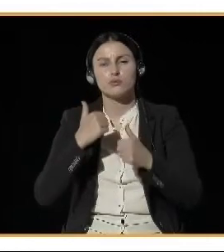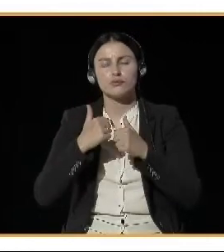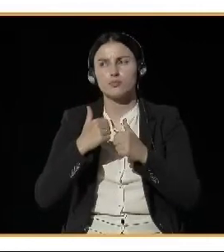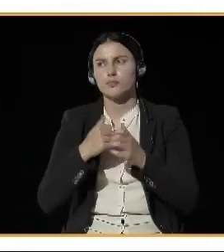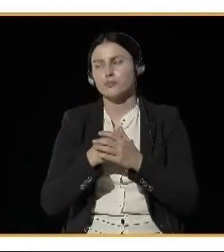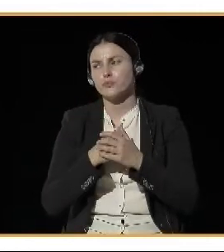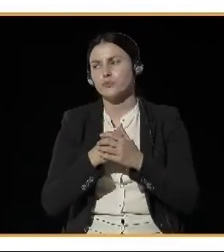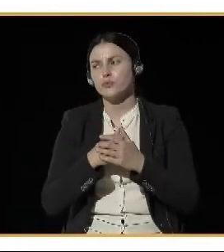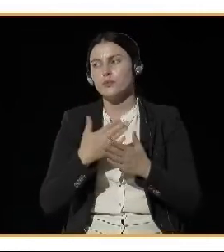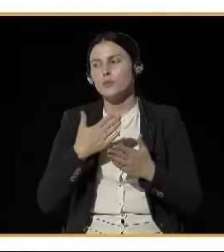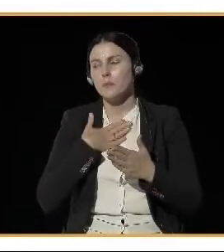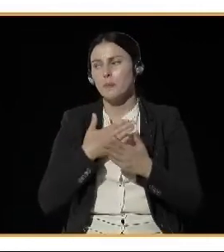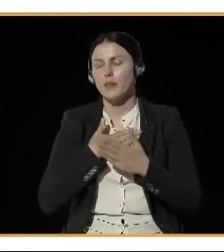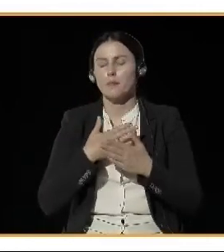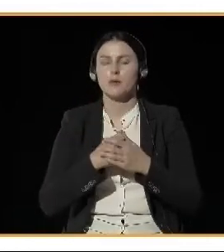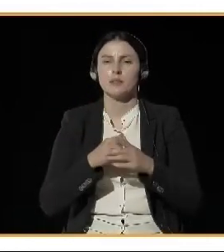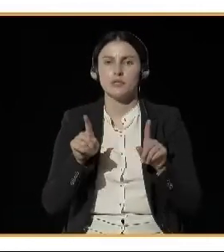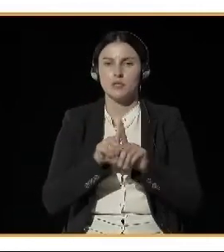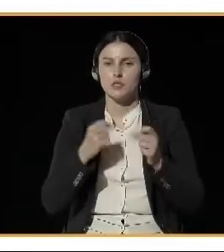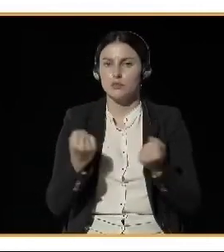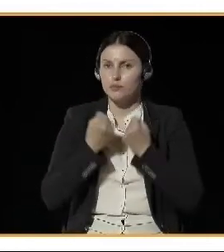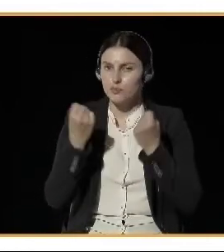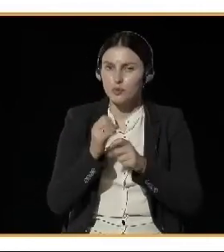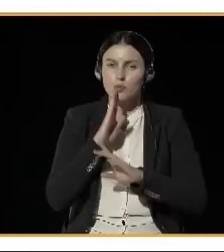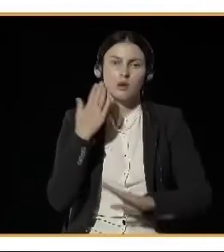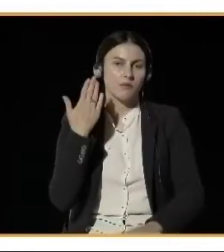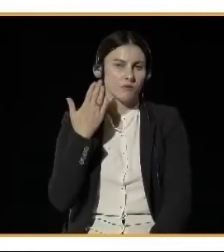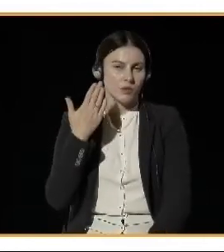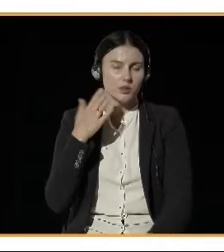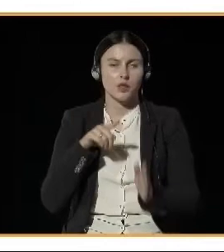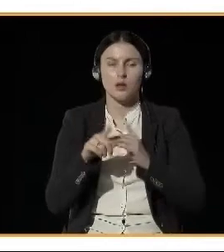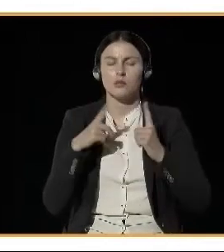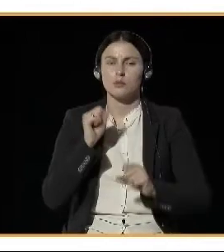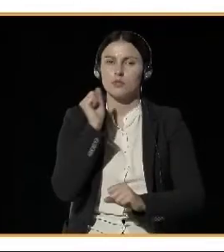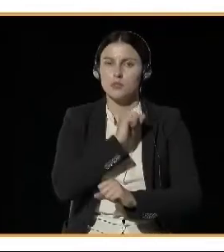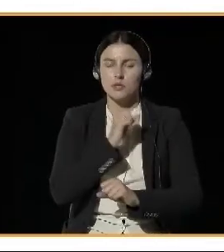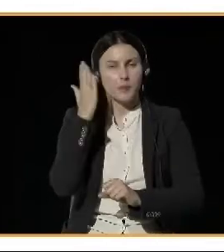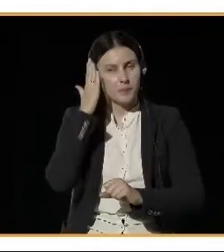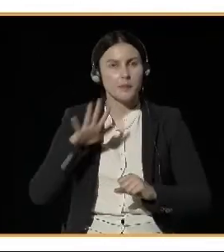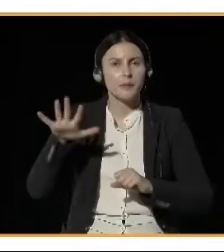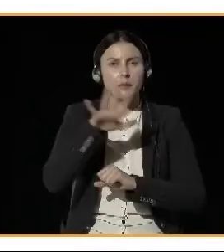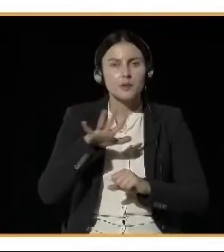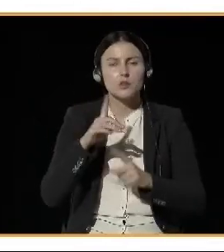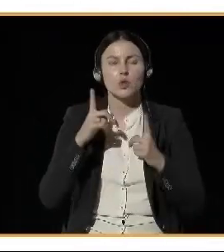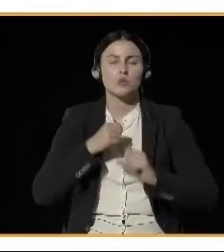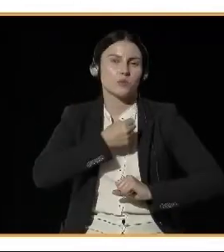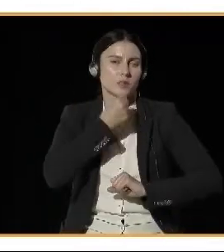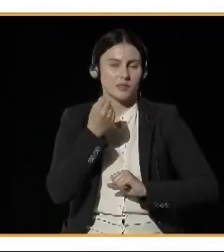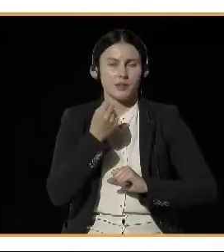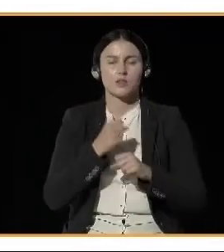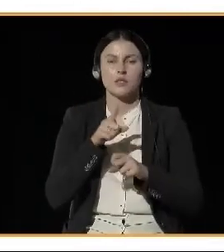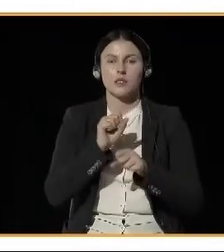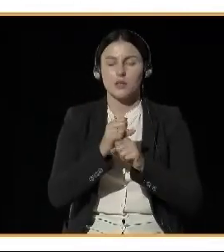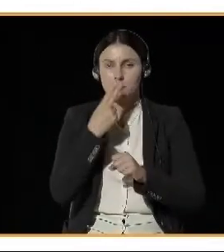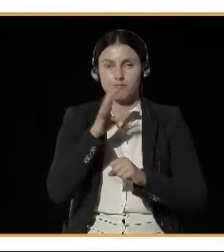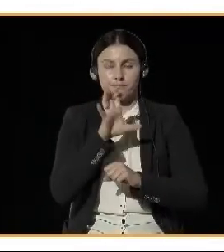voluntary activities, participation of older residents is being largely taken into account in this